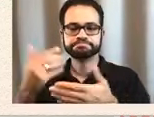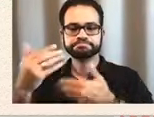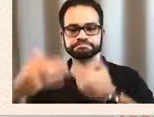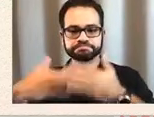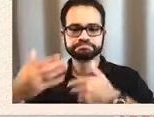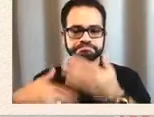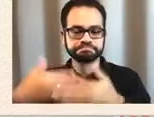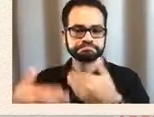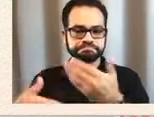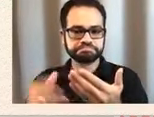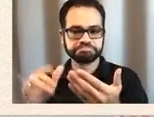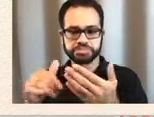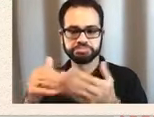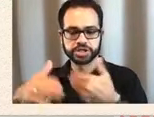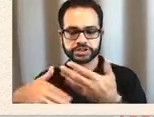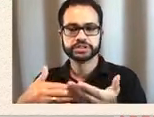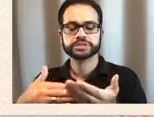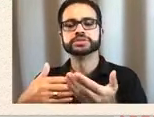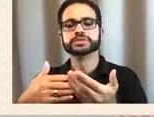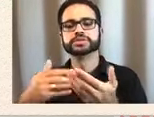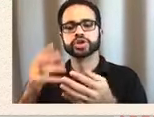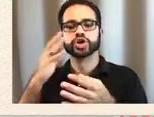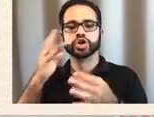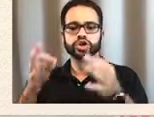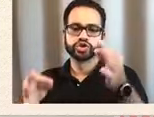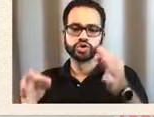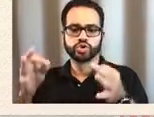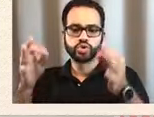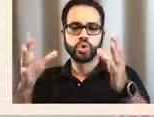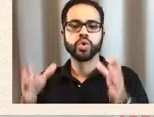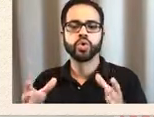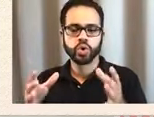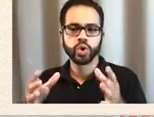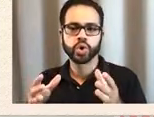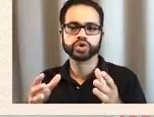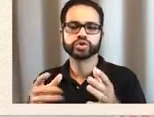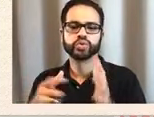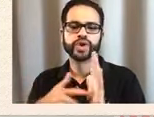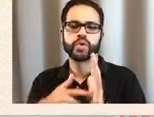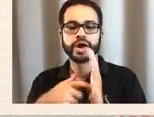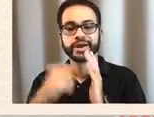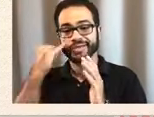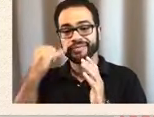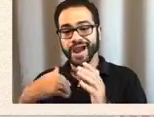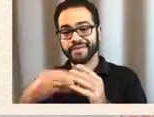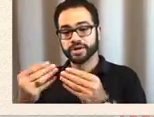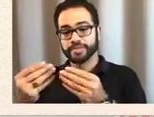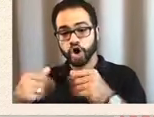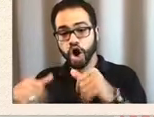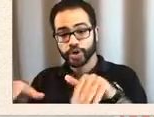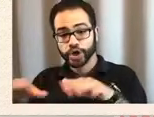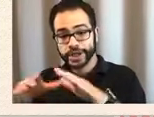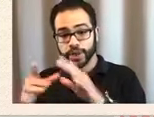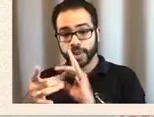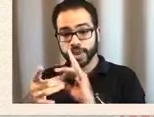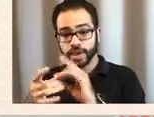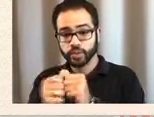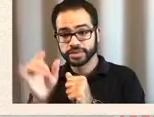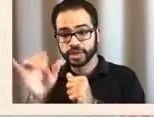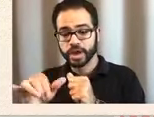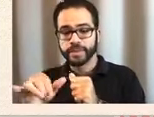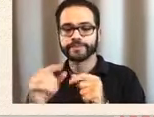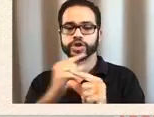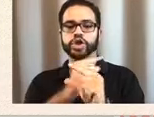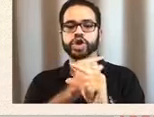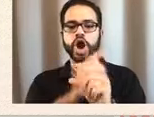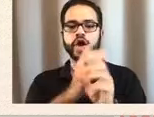the court typically requires, if there's property associated with the guardianship, that the guardian provides an accounting to the court